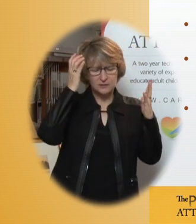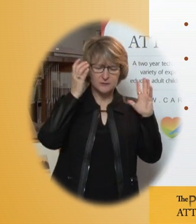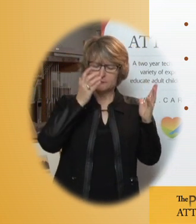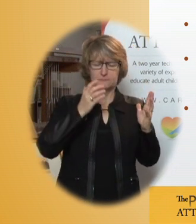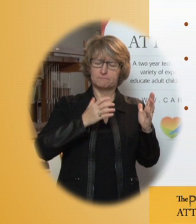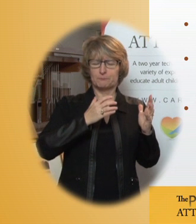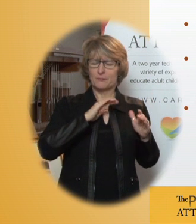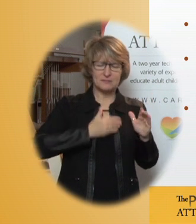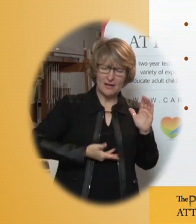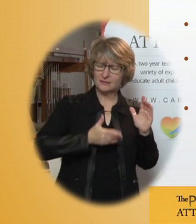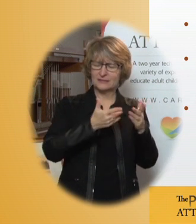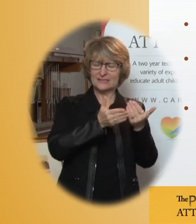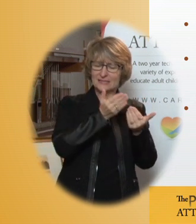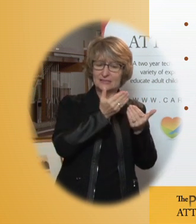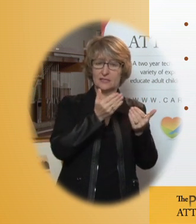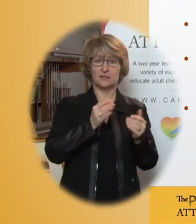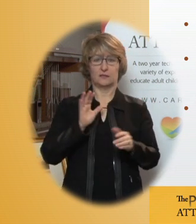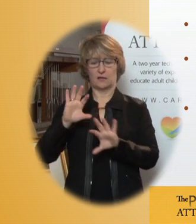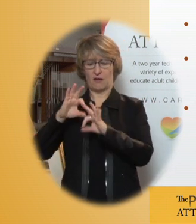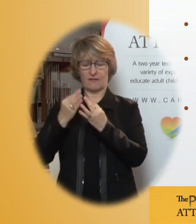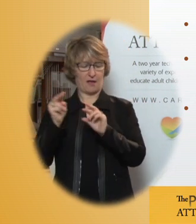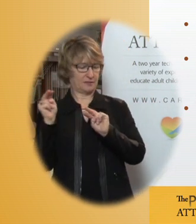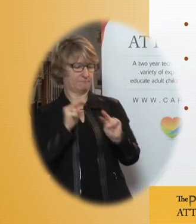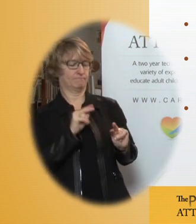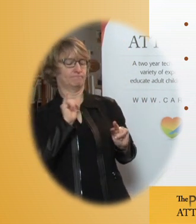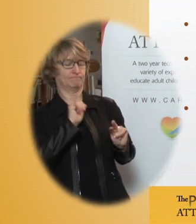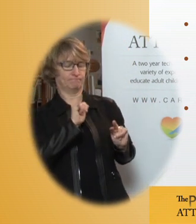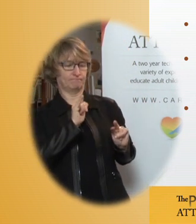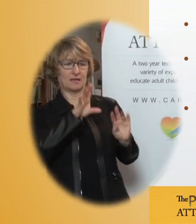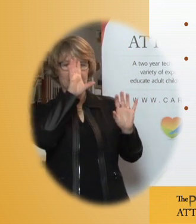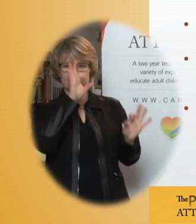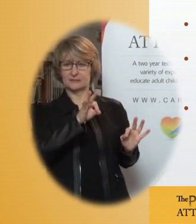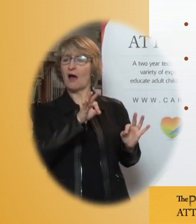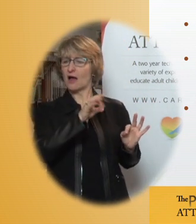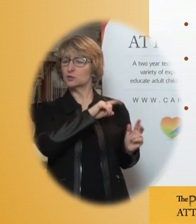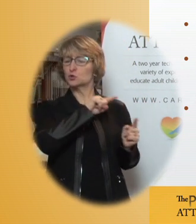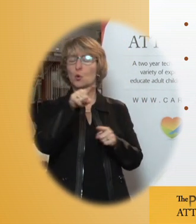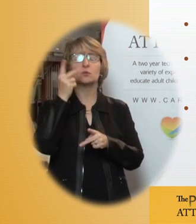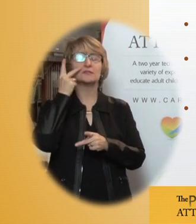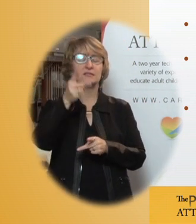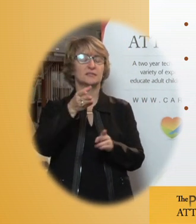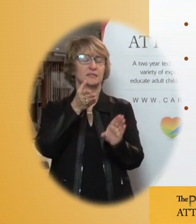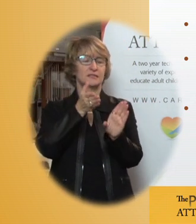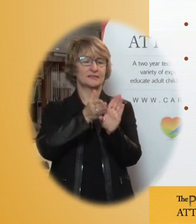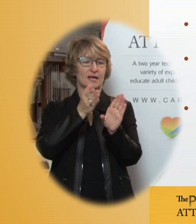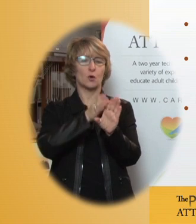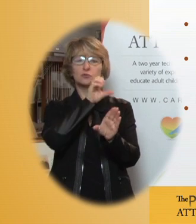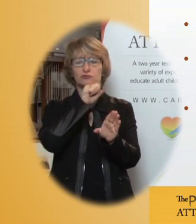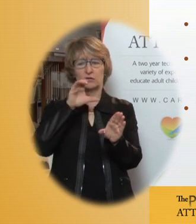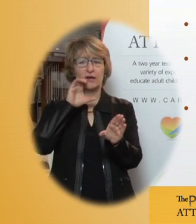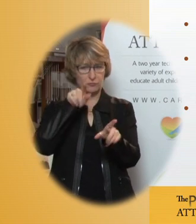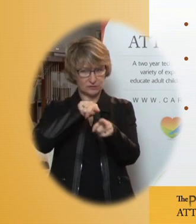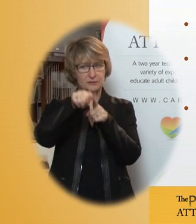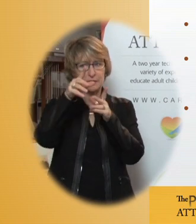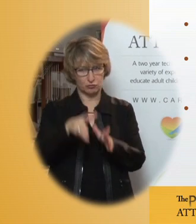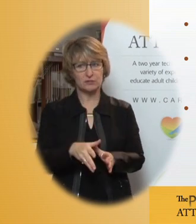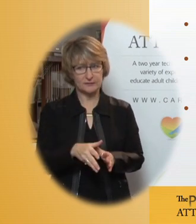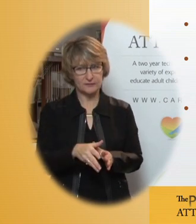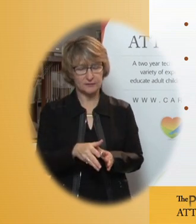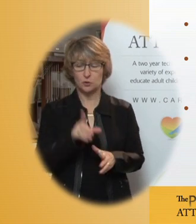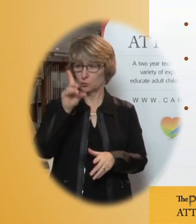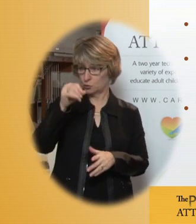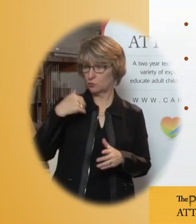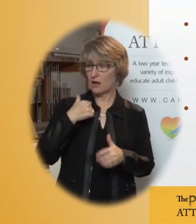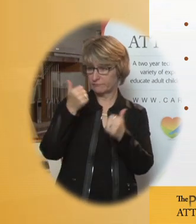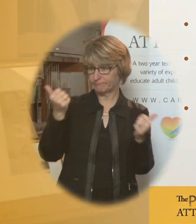his family members have initiated a visit to a psychogeriatric specialist, which we have quite a